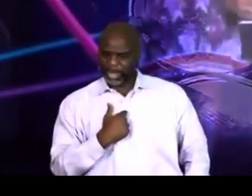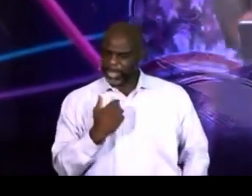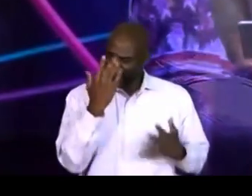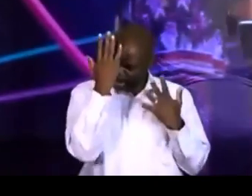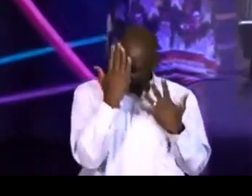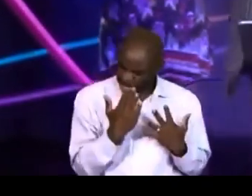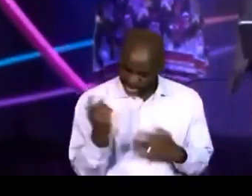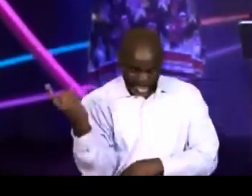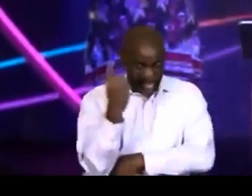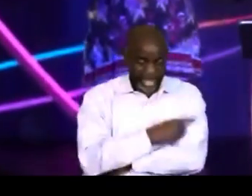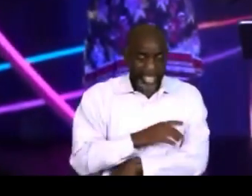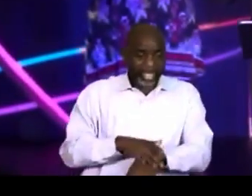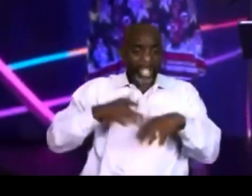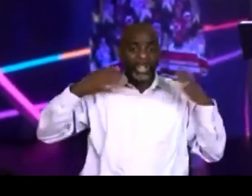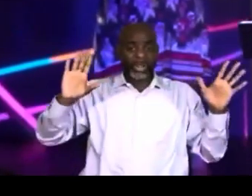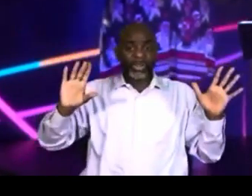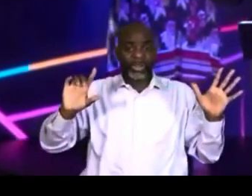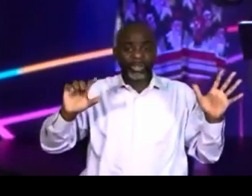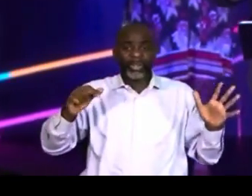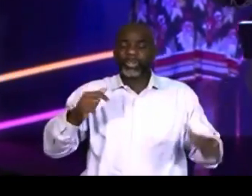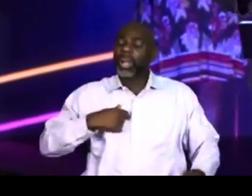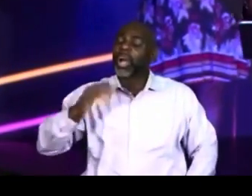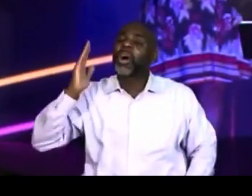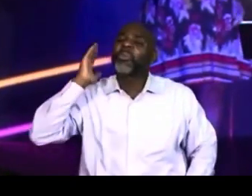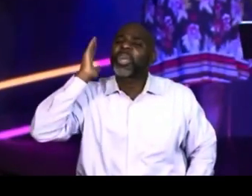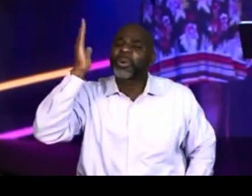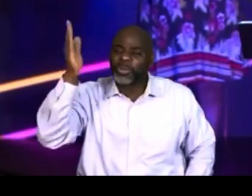over. I will.